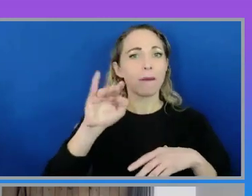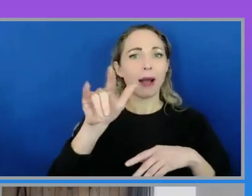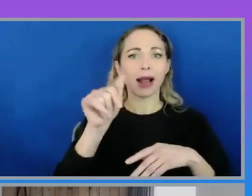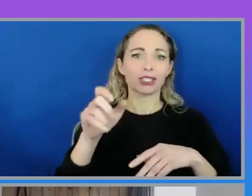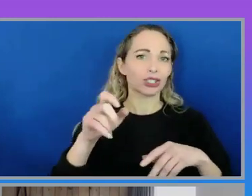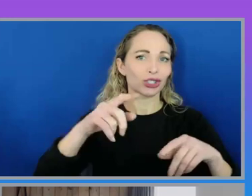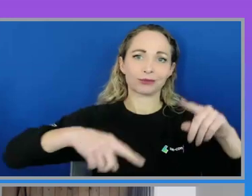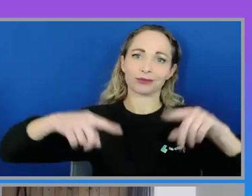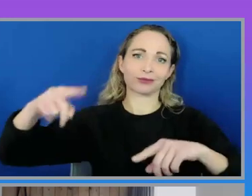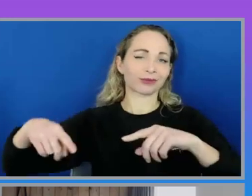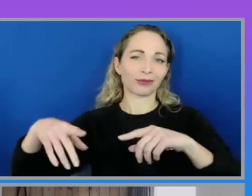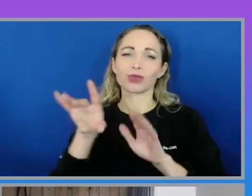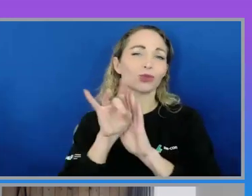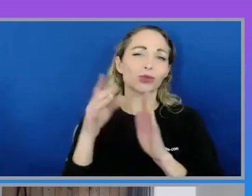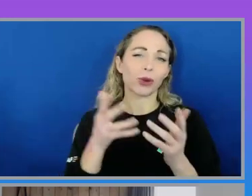situation.